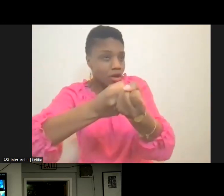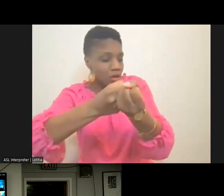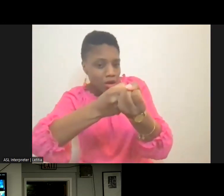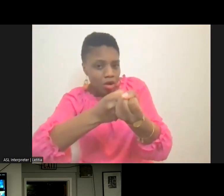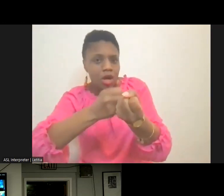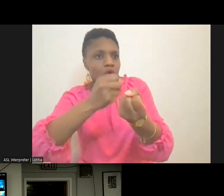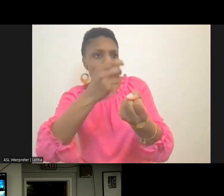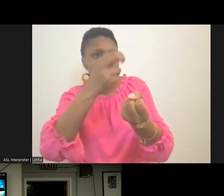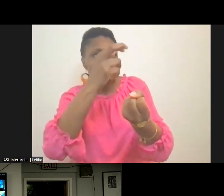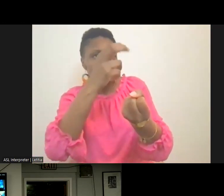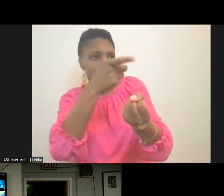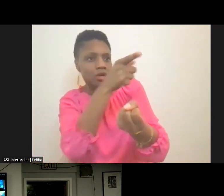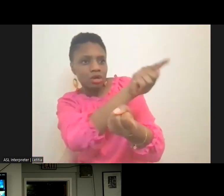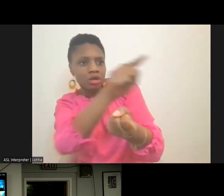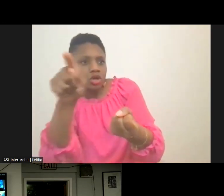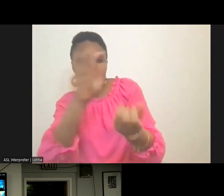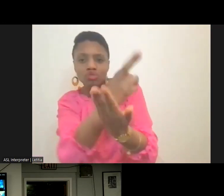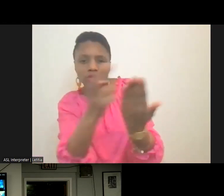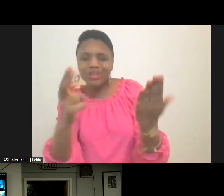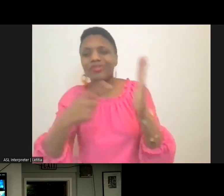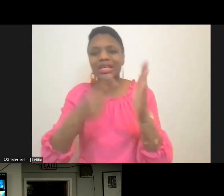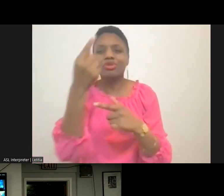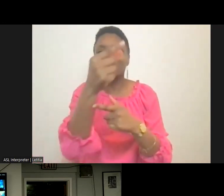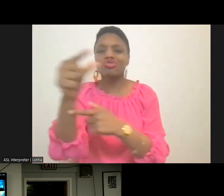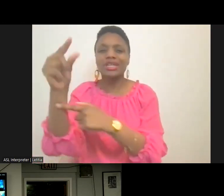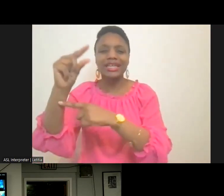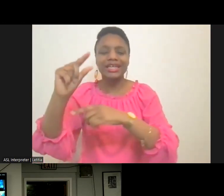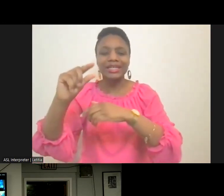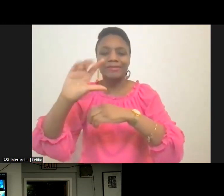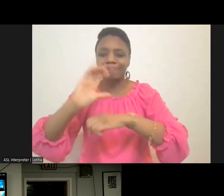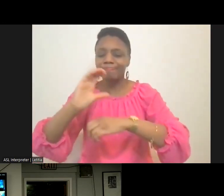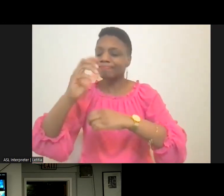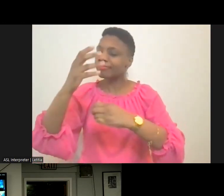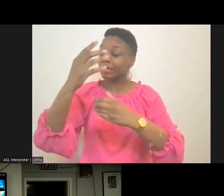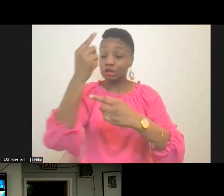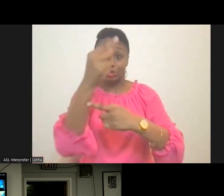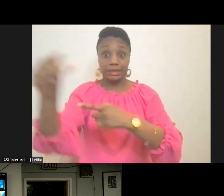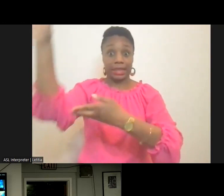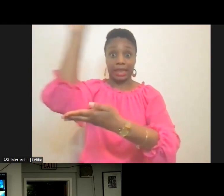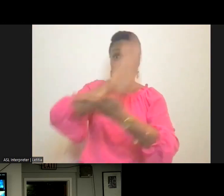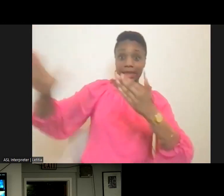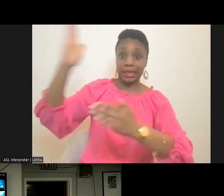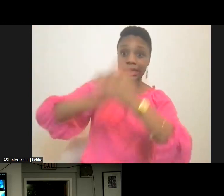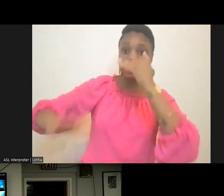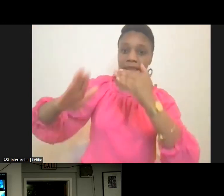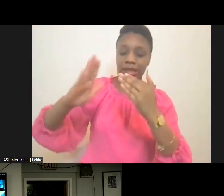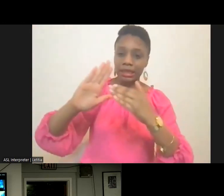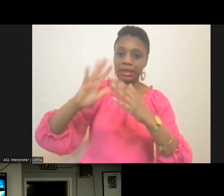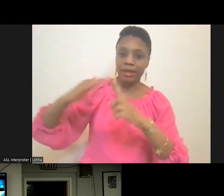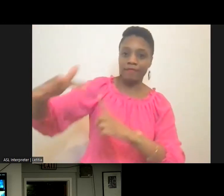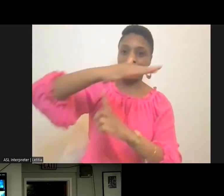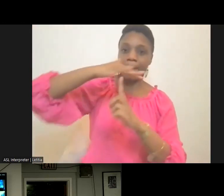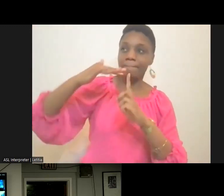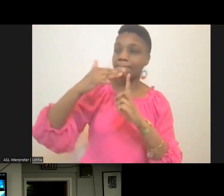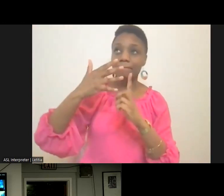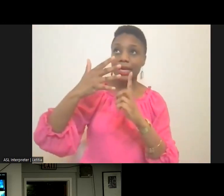for all of the different like green infrastructure projects that are going on. So any kind of way to connect people in EJ communities